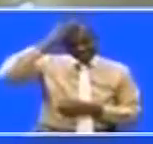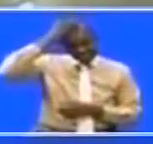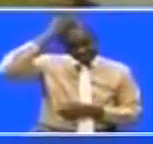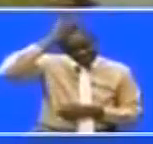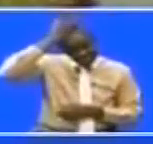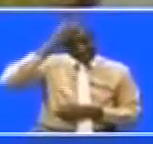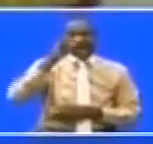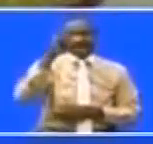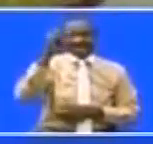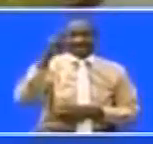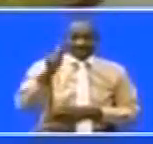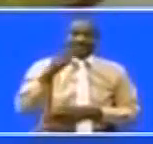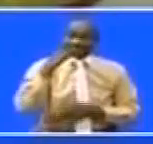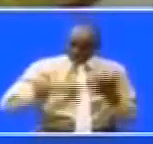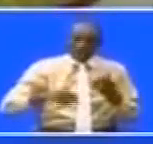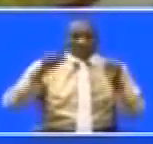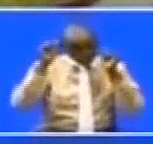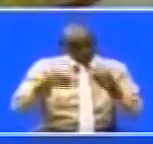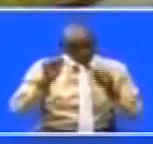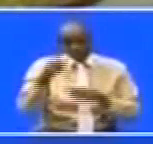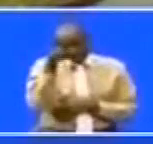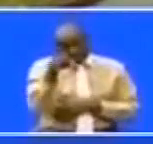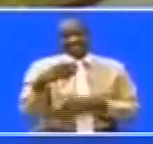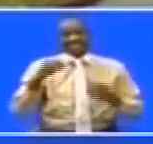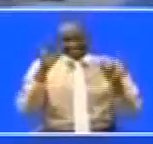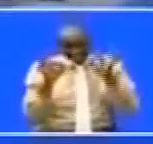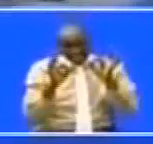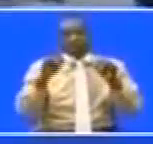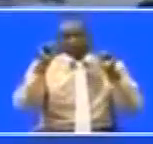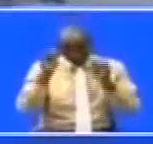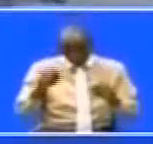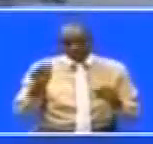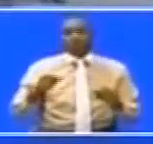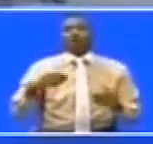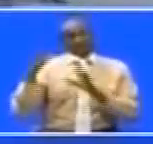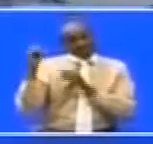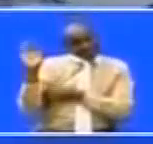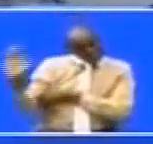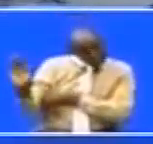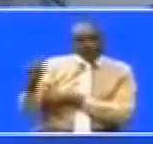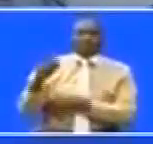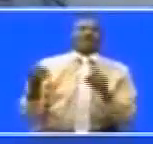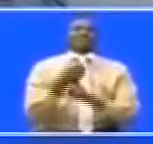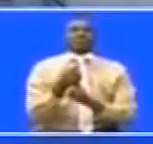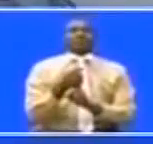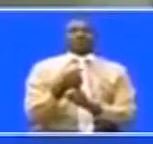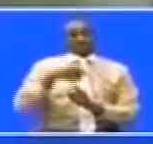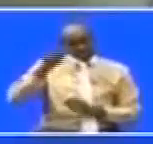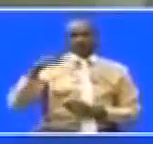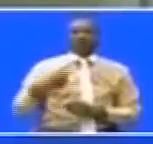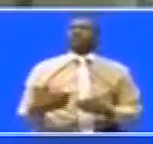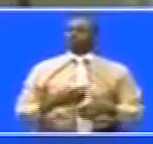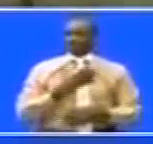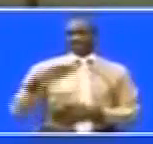for a while, and she hopes the design will meet the expectations of a man who chose to visit Kenya first in his maiden tour of